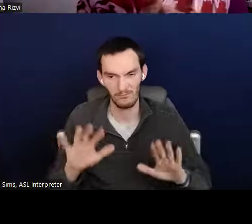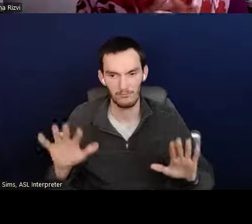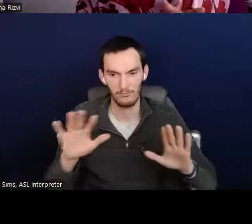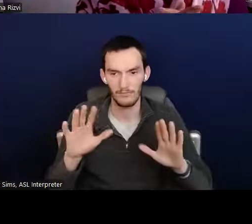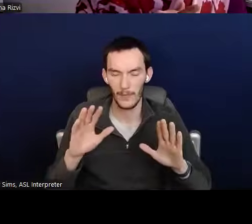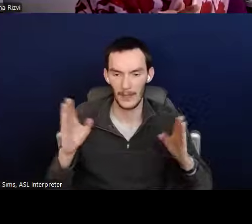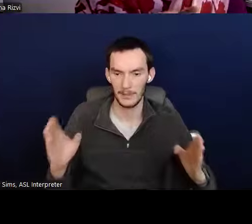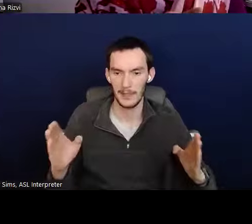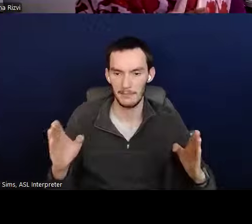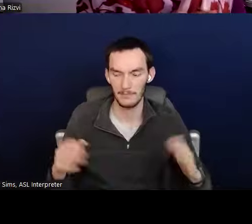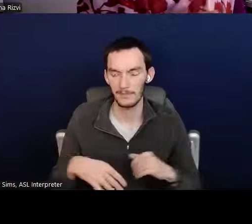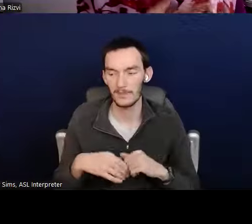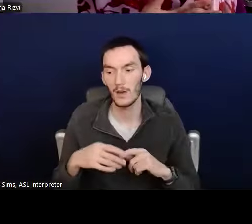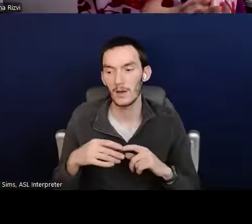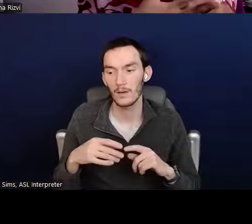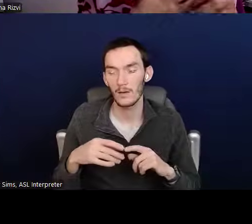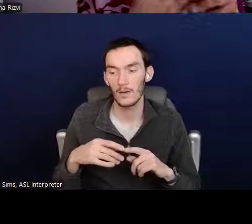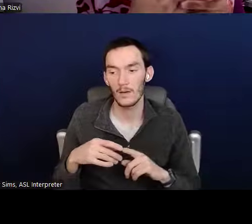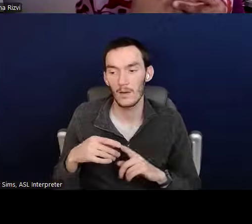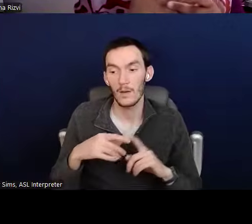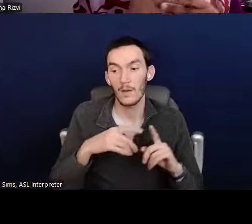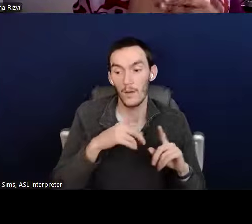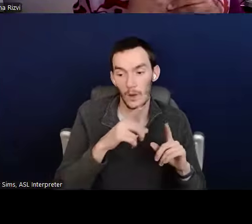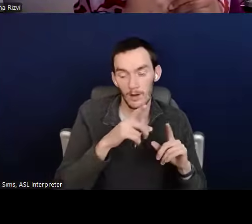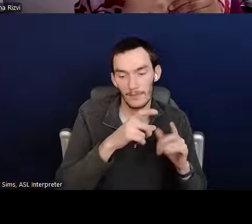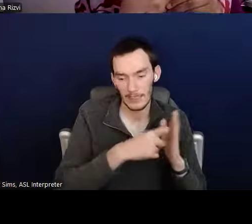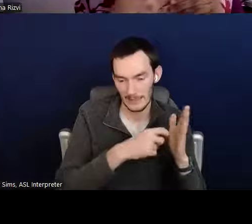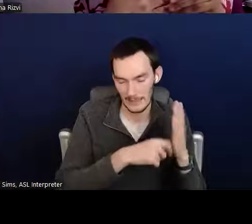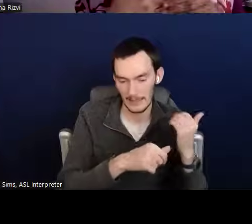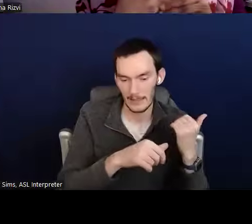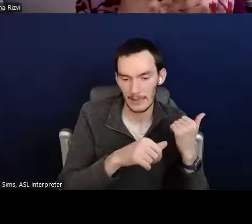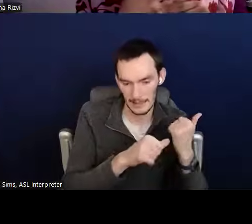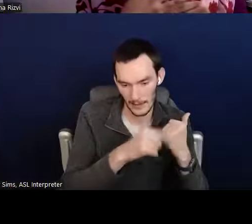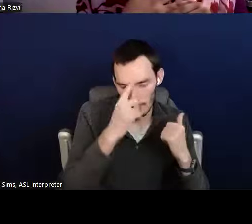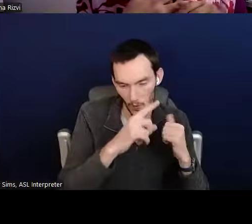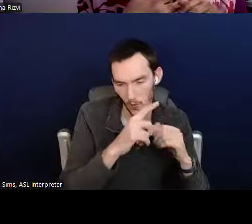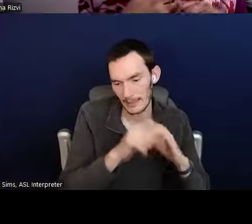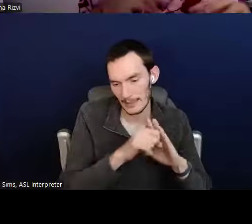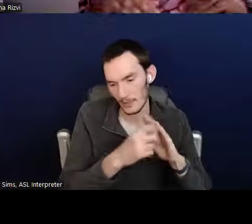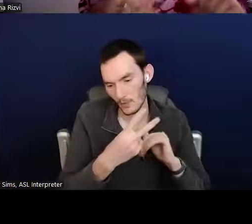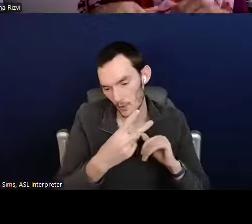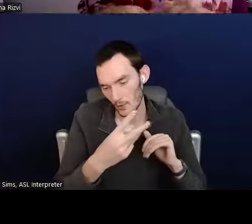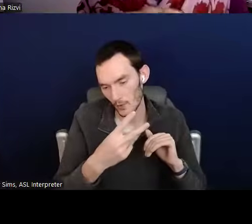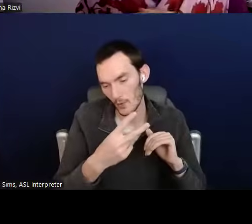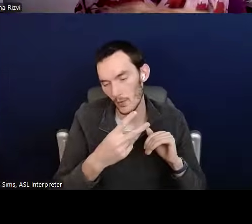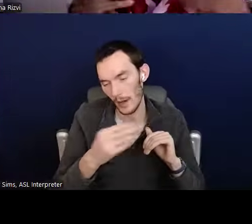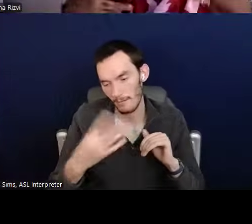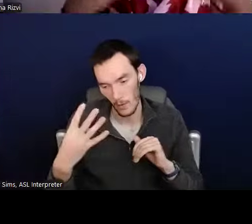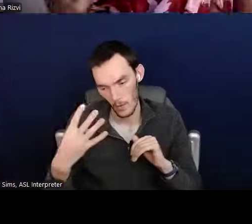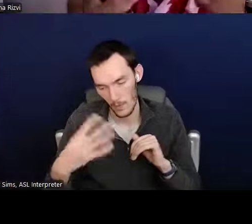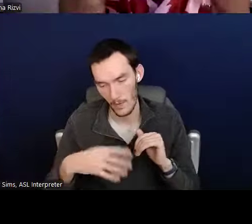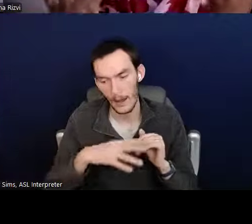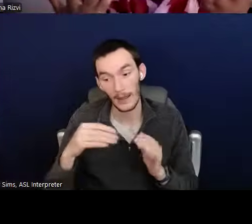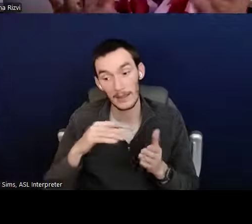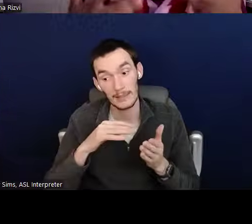span. Mr. Puri serves as excavation assistant for seasons 2 through 4, and the plans that this study that